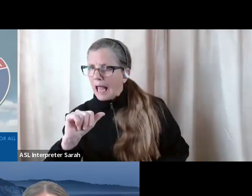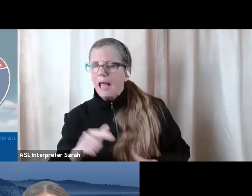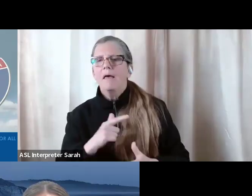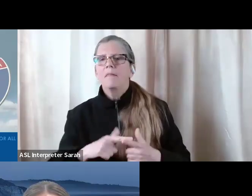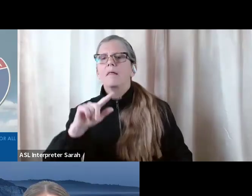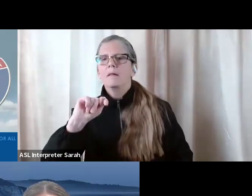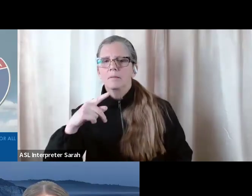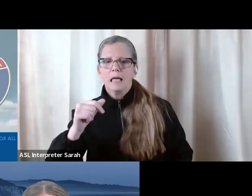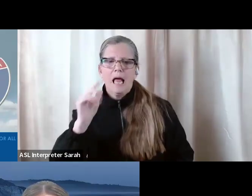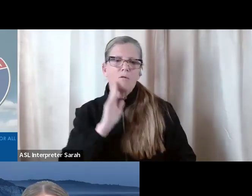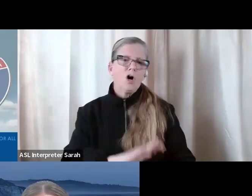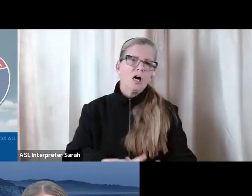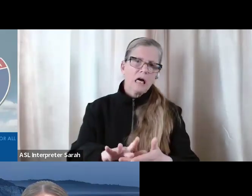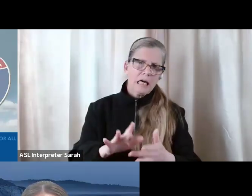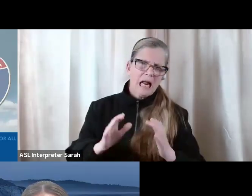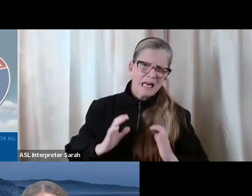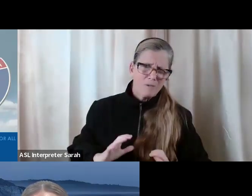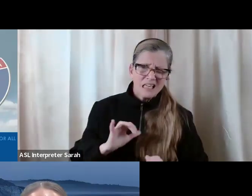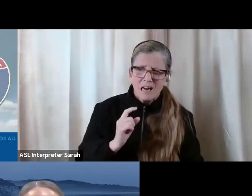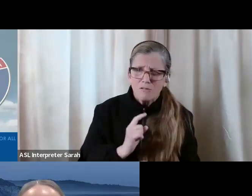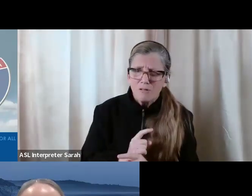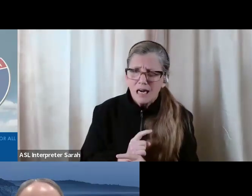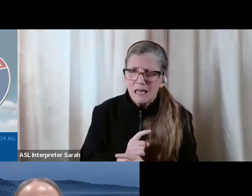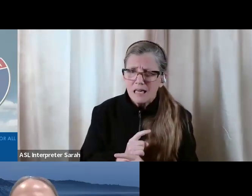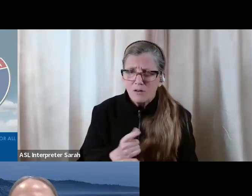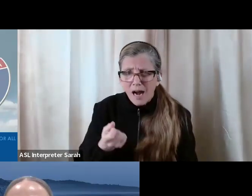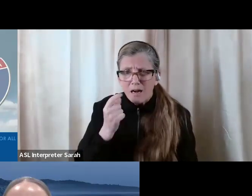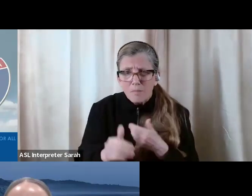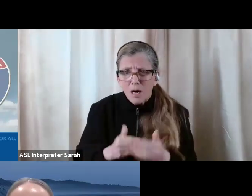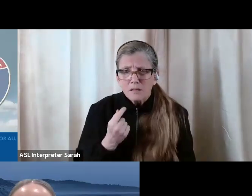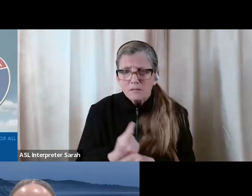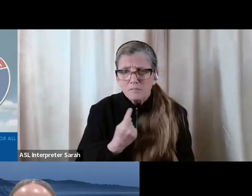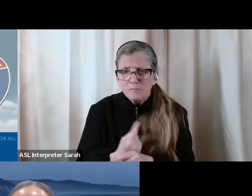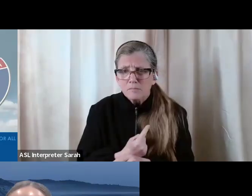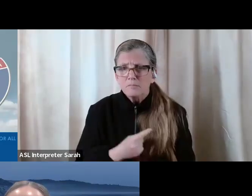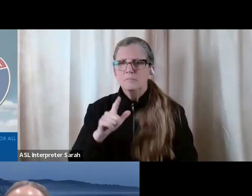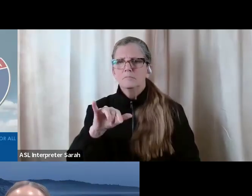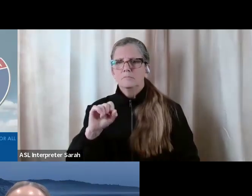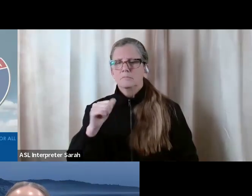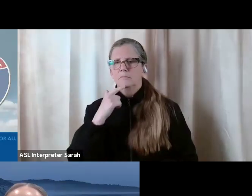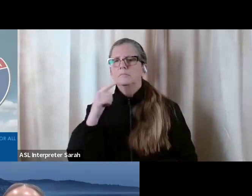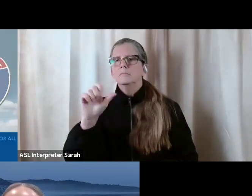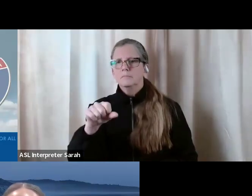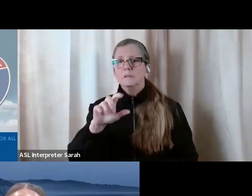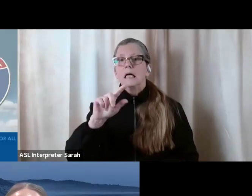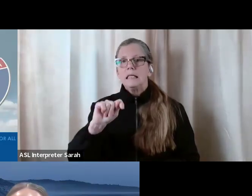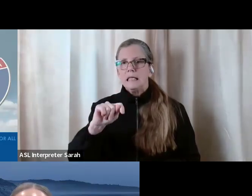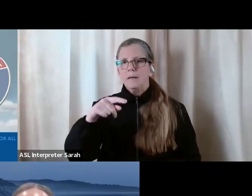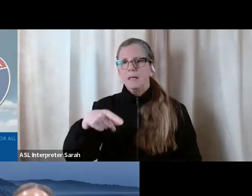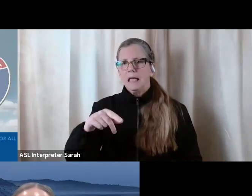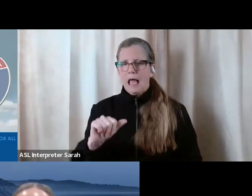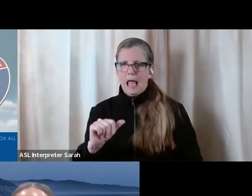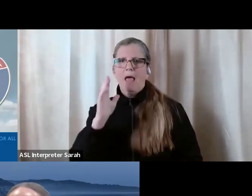And then did I hear that correctly? You did. The TPA, they will